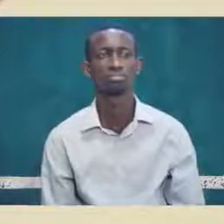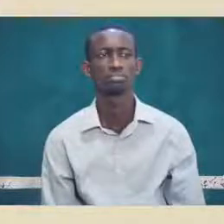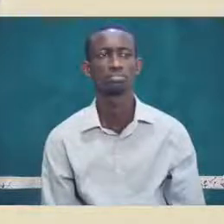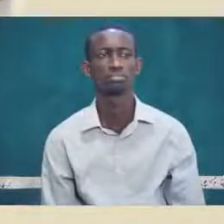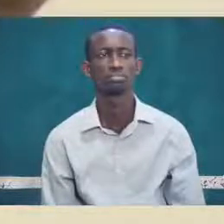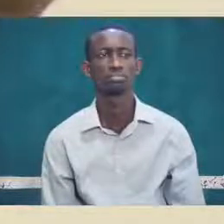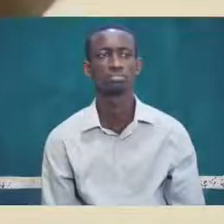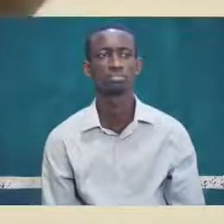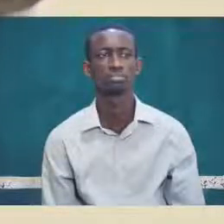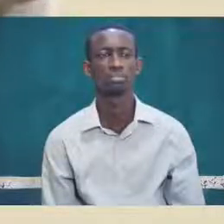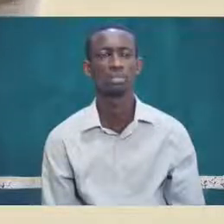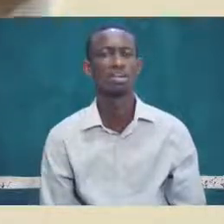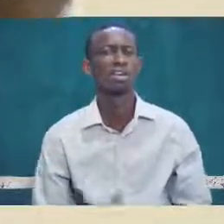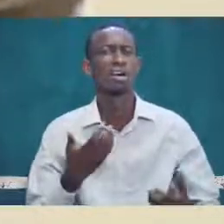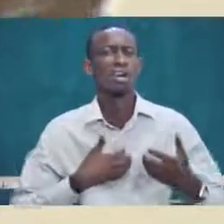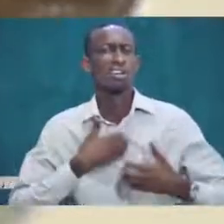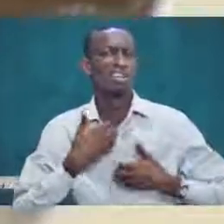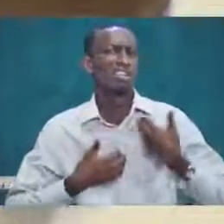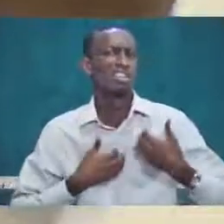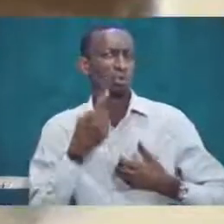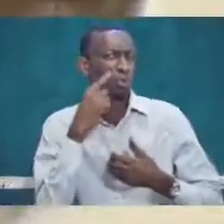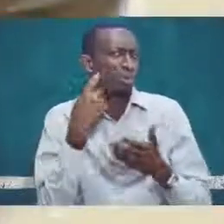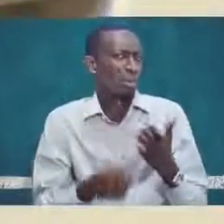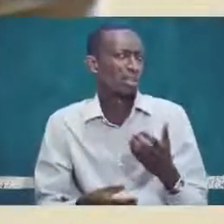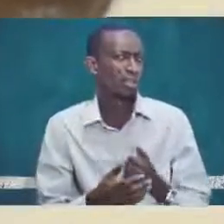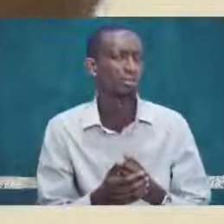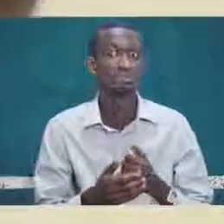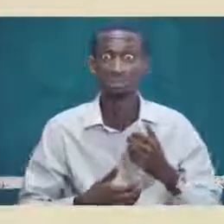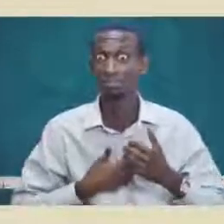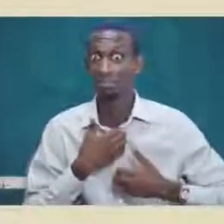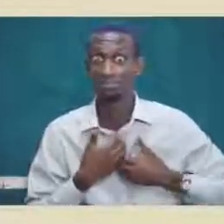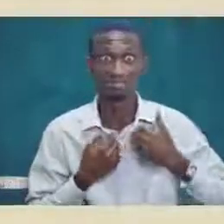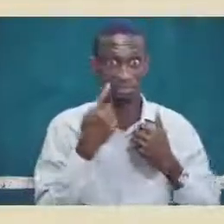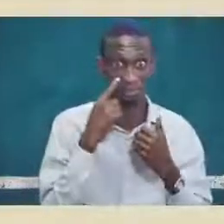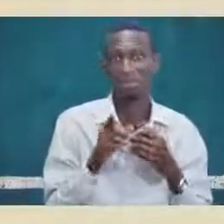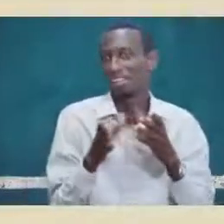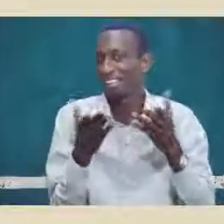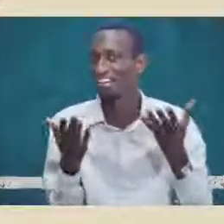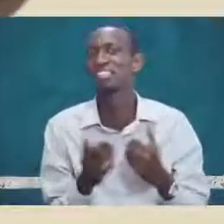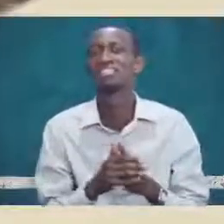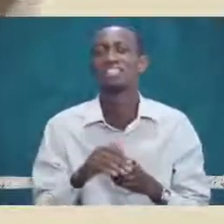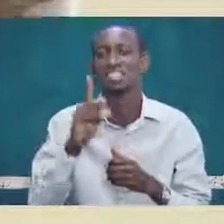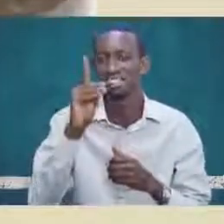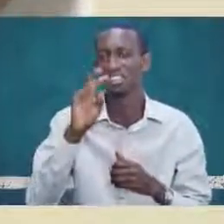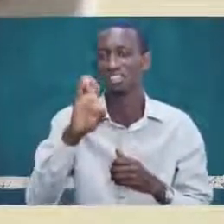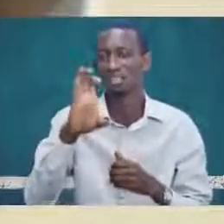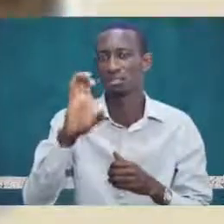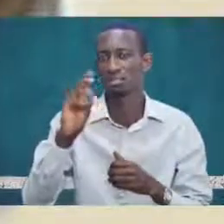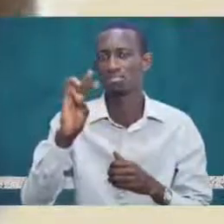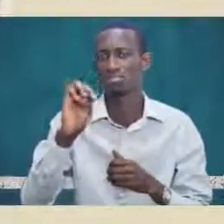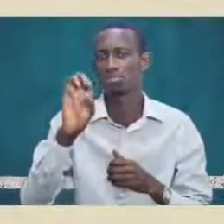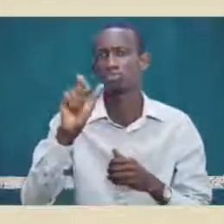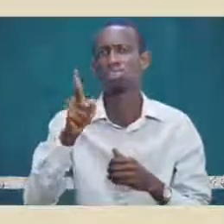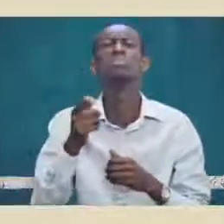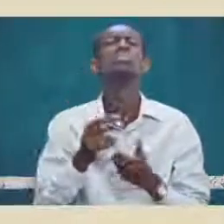So what we are interested in is to see that is the decomposition taking place, and what